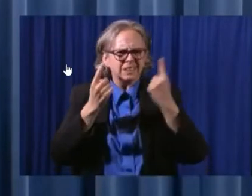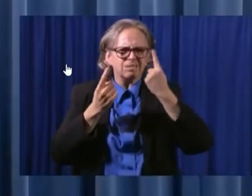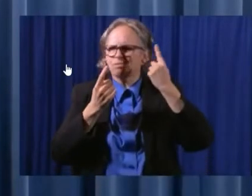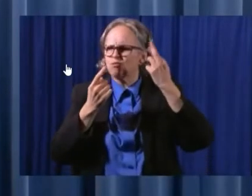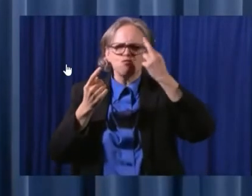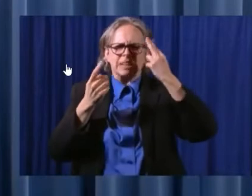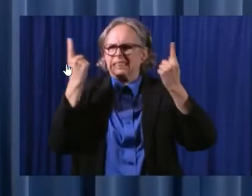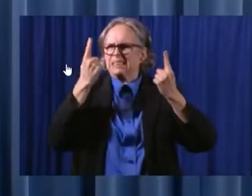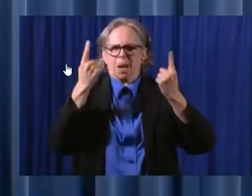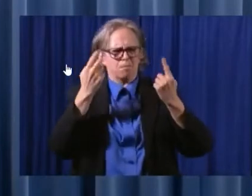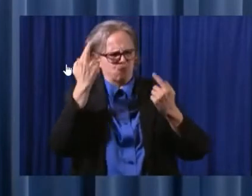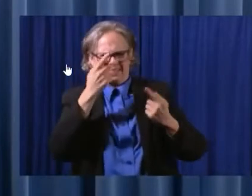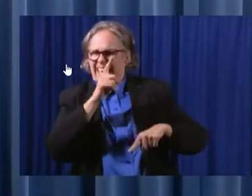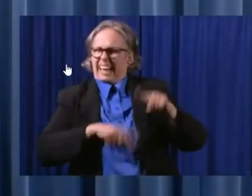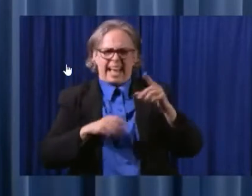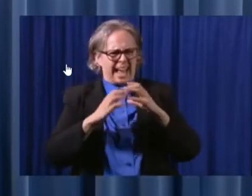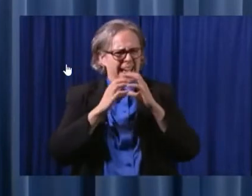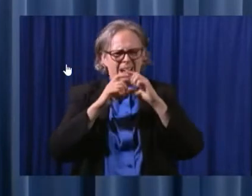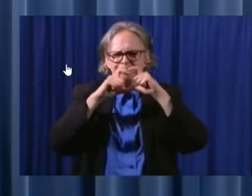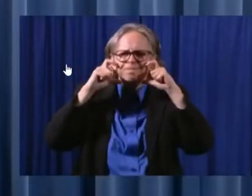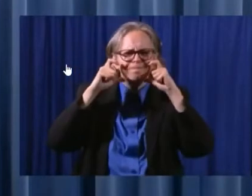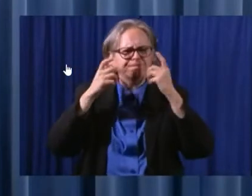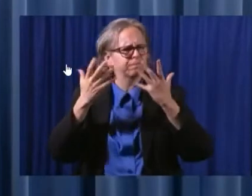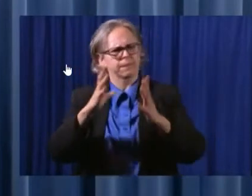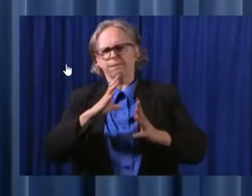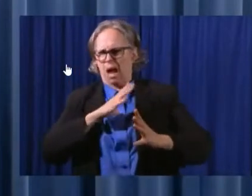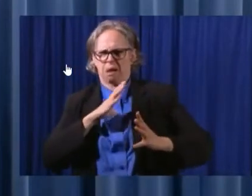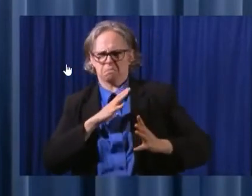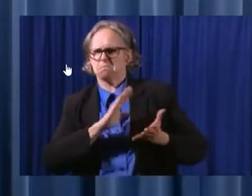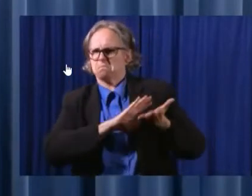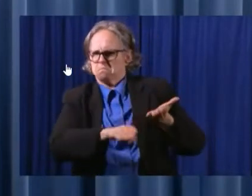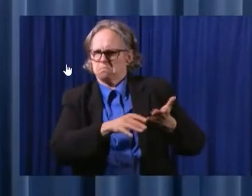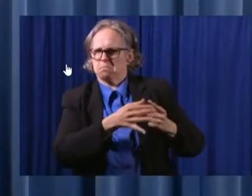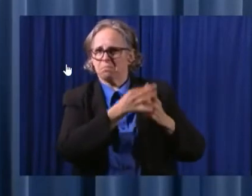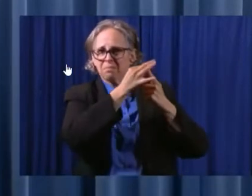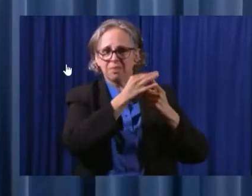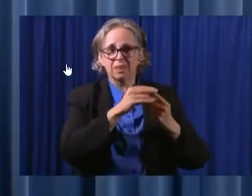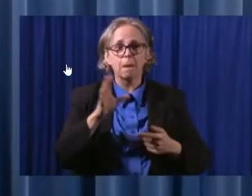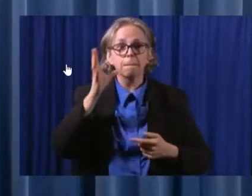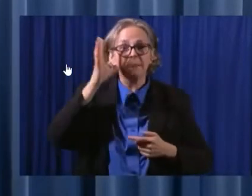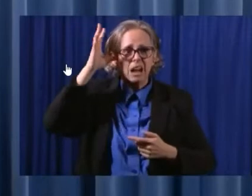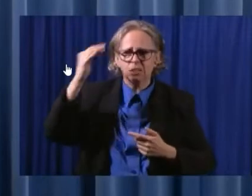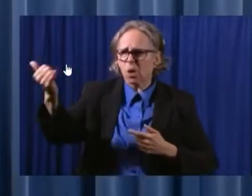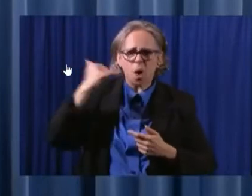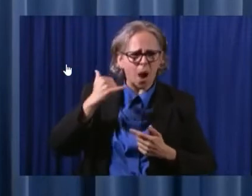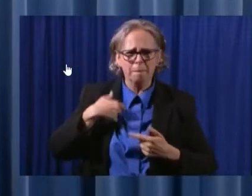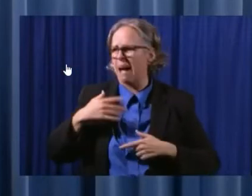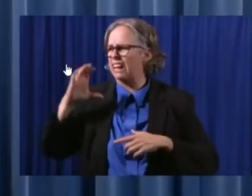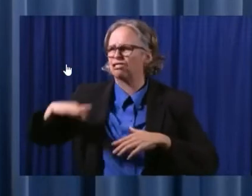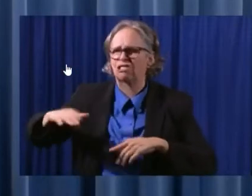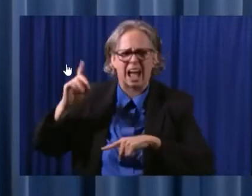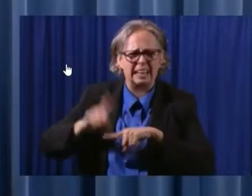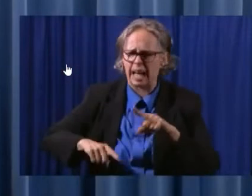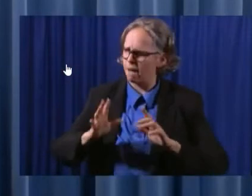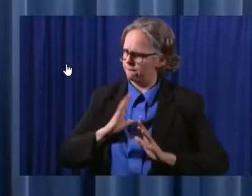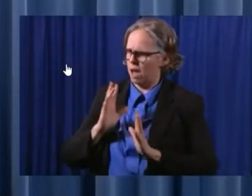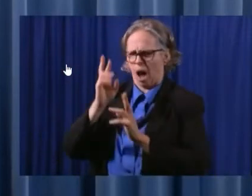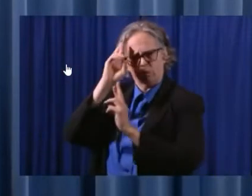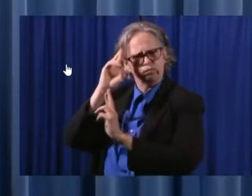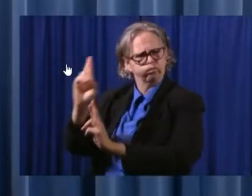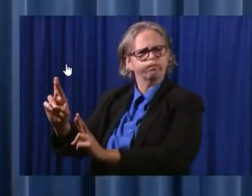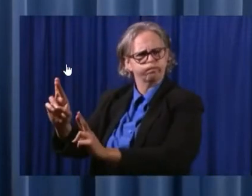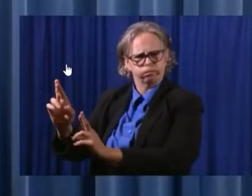emphasize, because I've heard from different parents about this whose children cannot wear a face mask. The school should work to